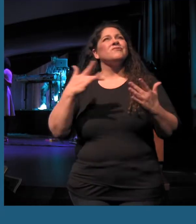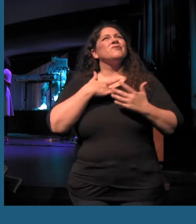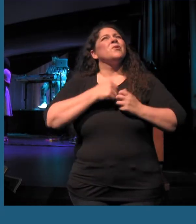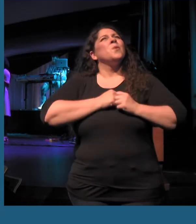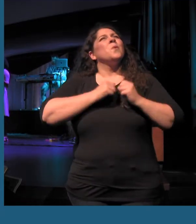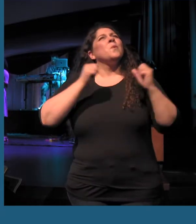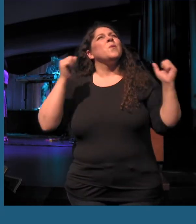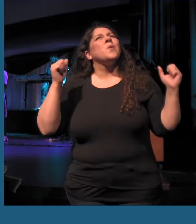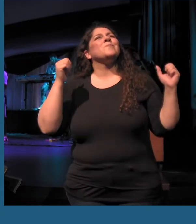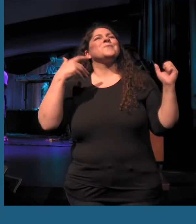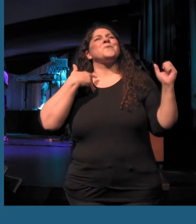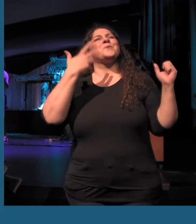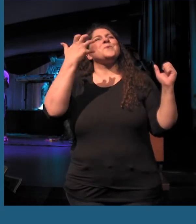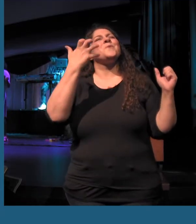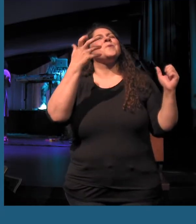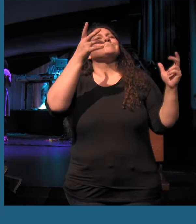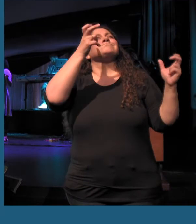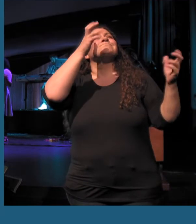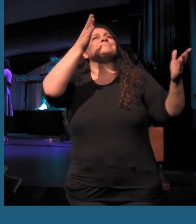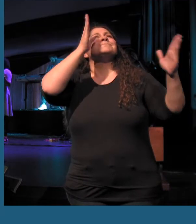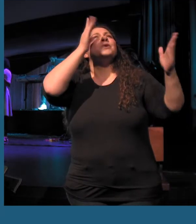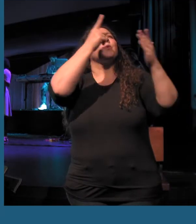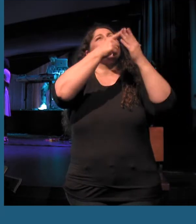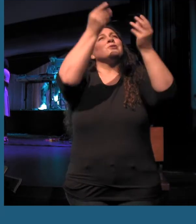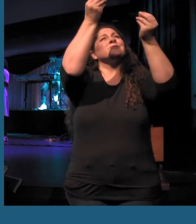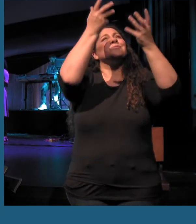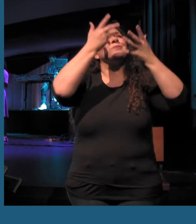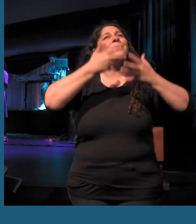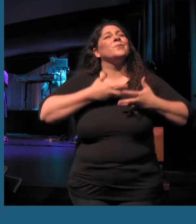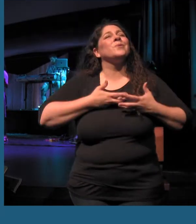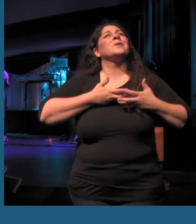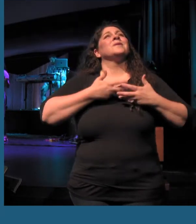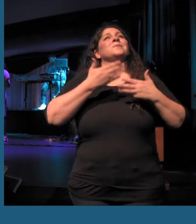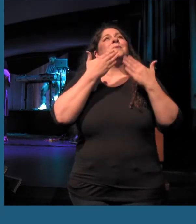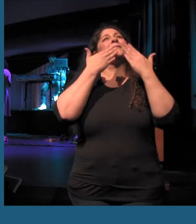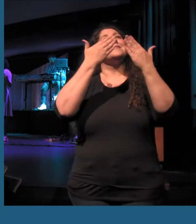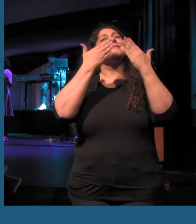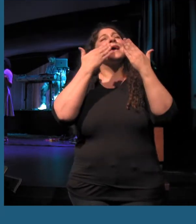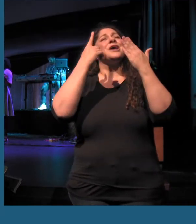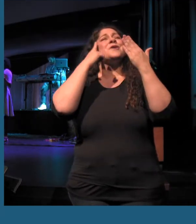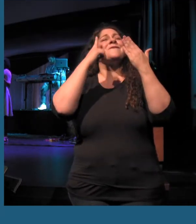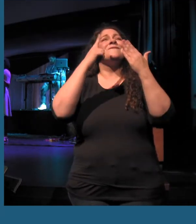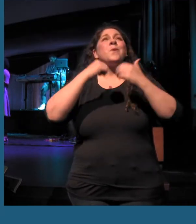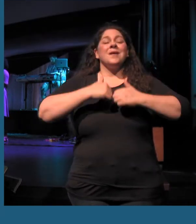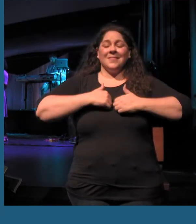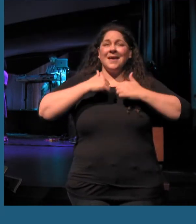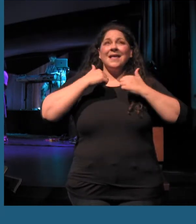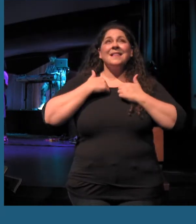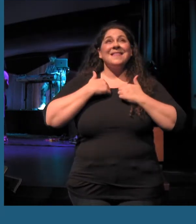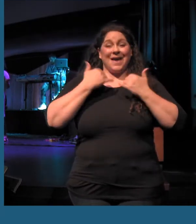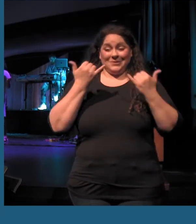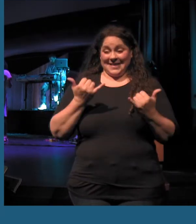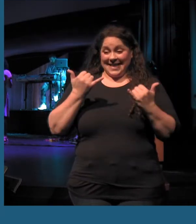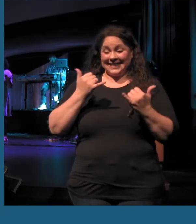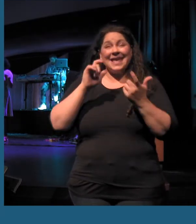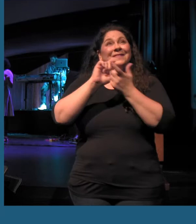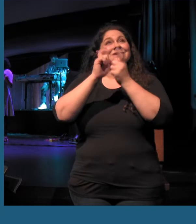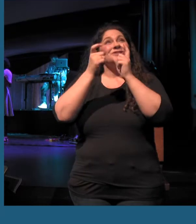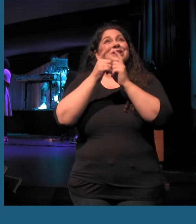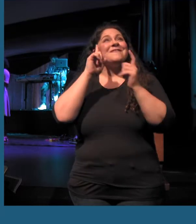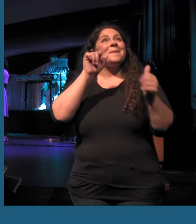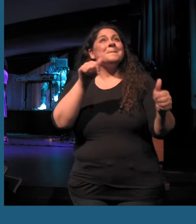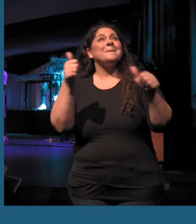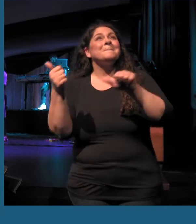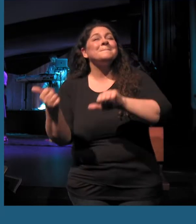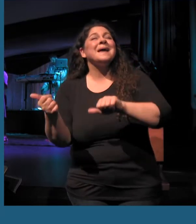we're hungry for what you have for us today. I thank you for the lives that have been changed through water baptism, that declaration